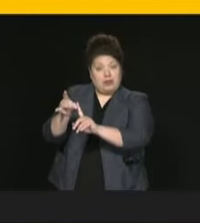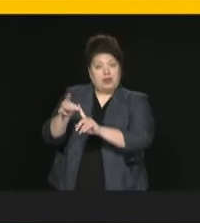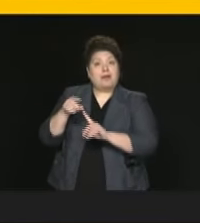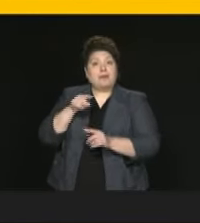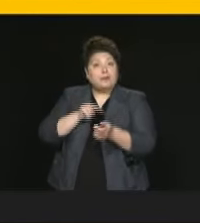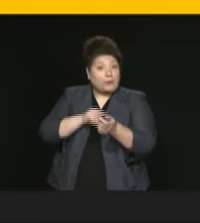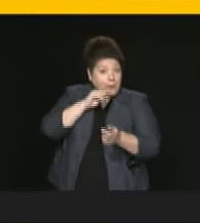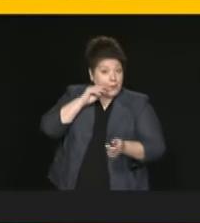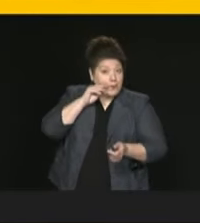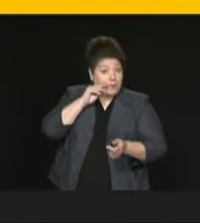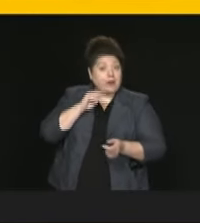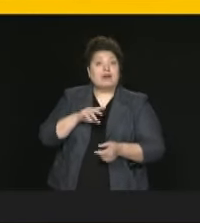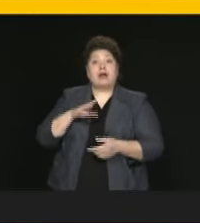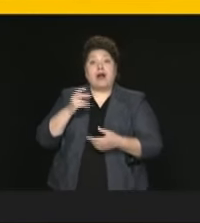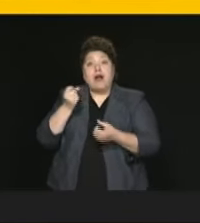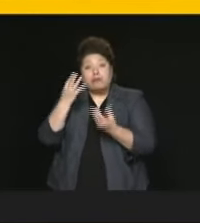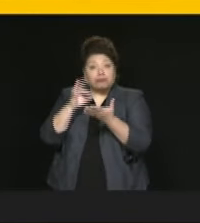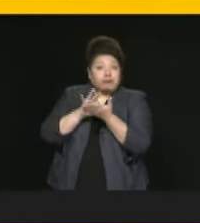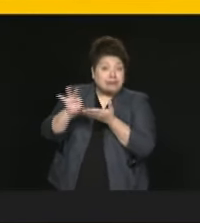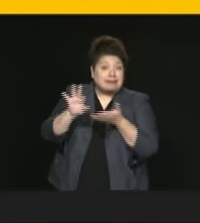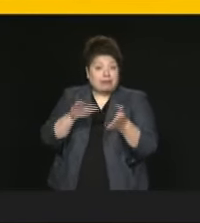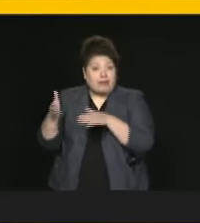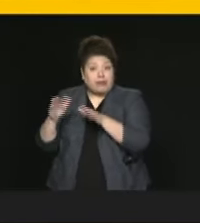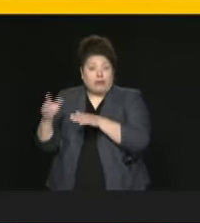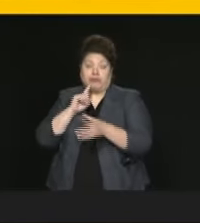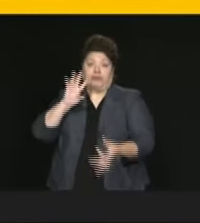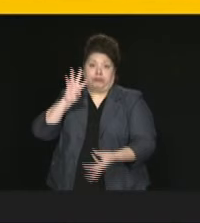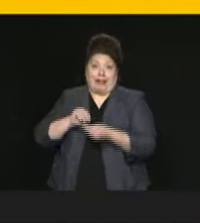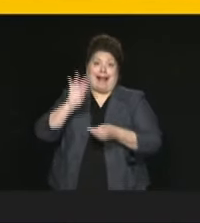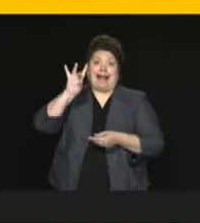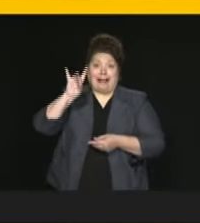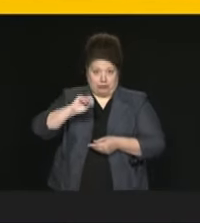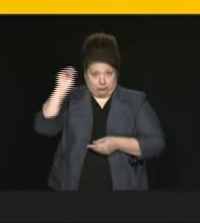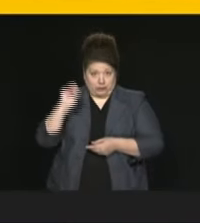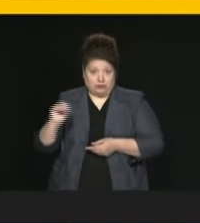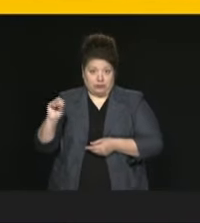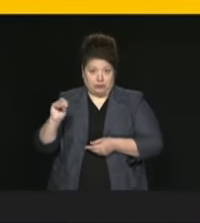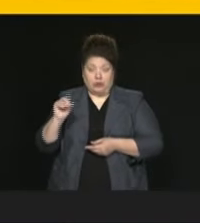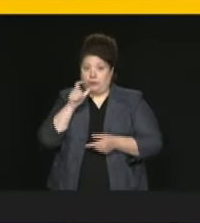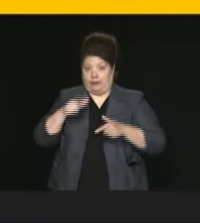deaths are among seniors residing in these settings.